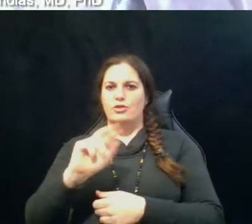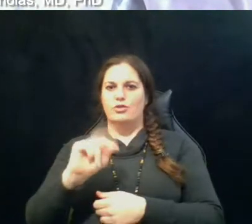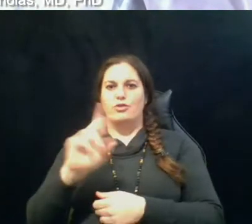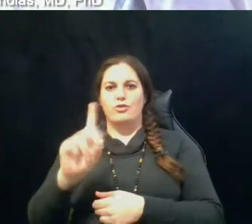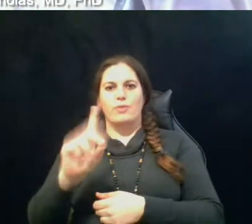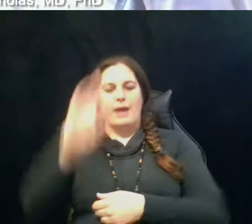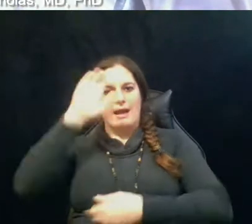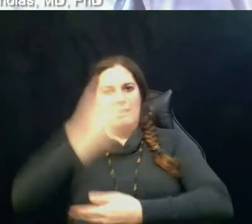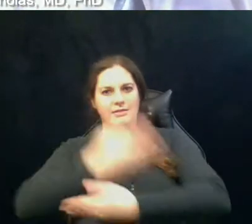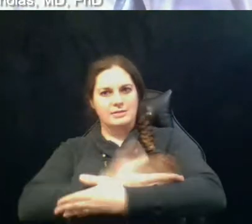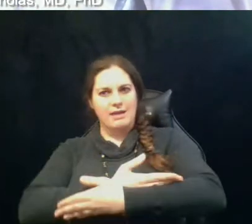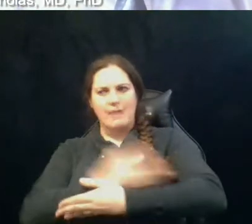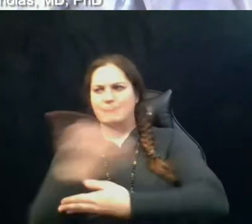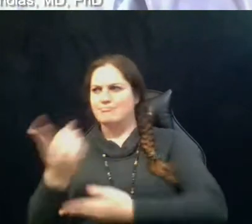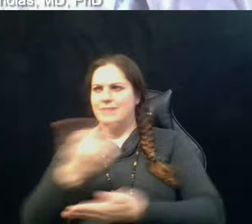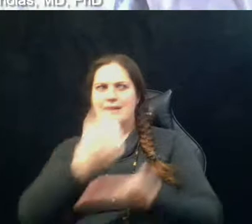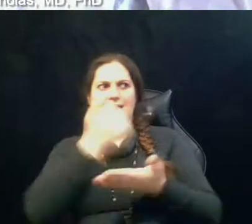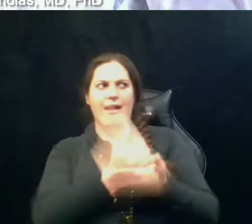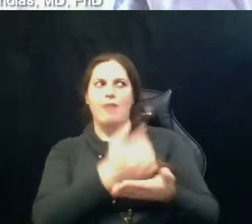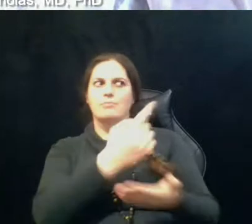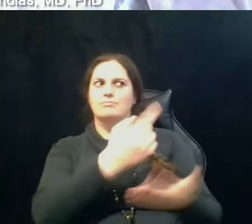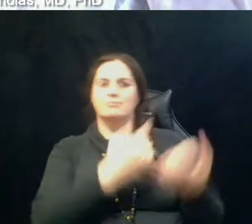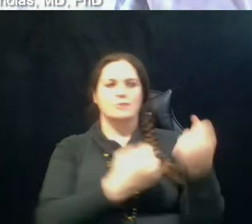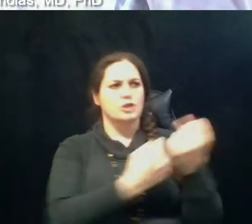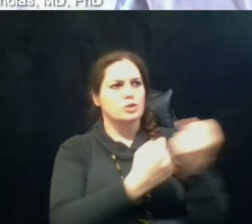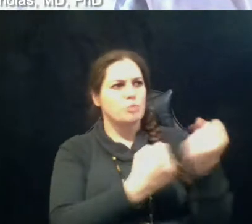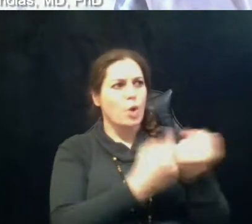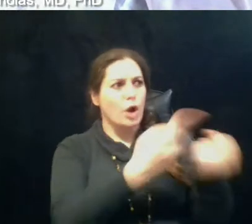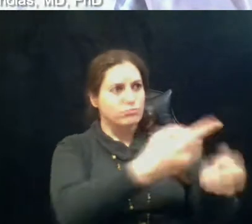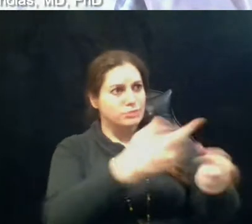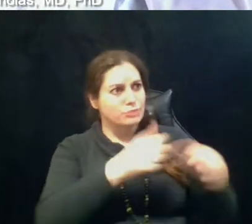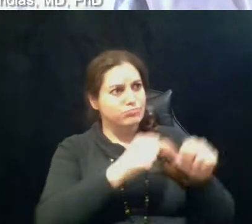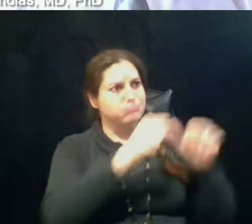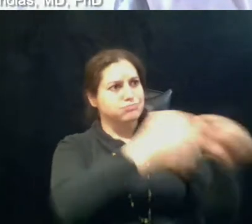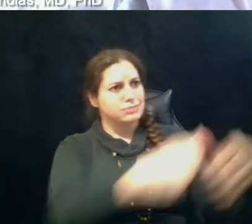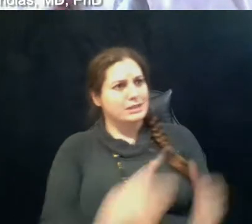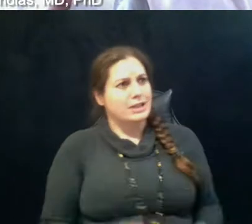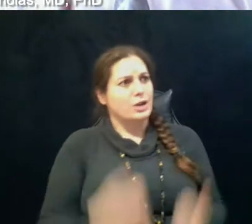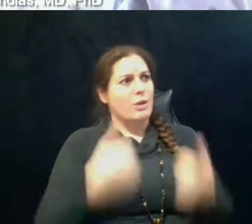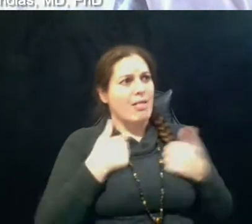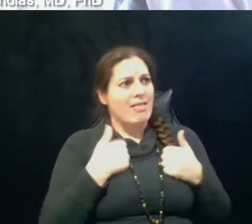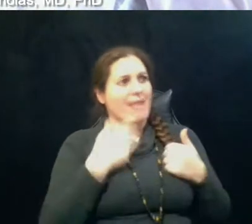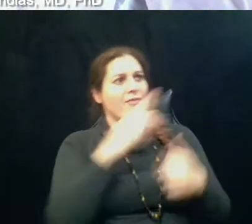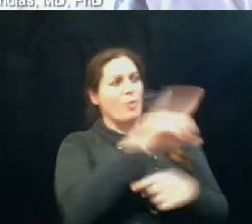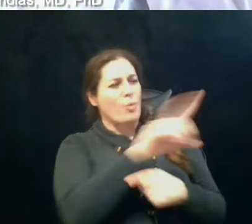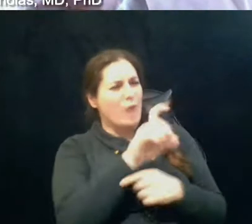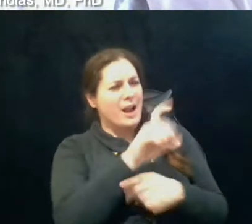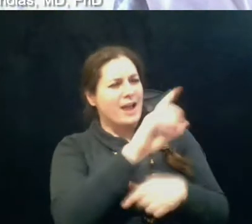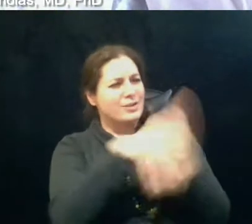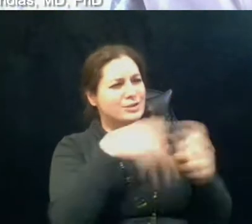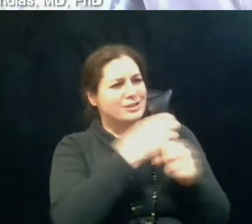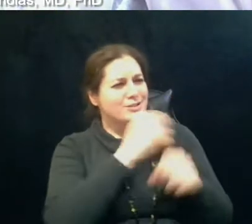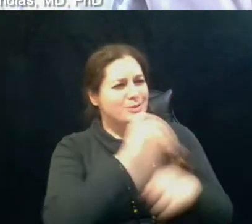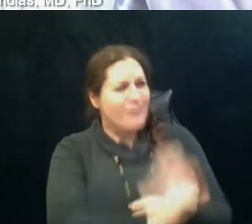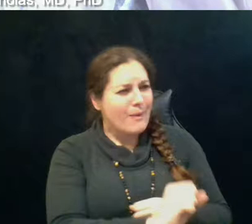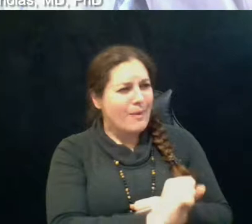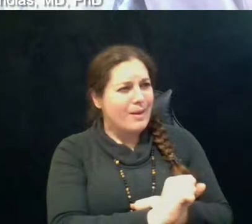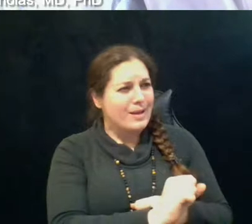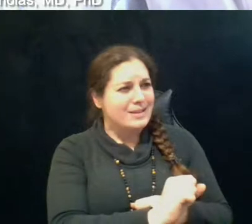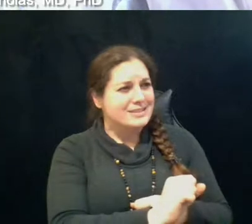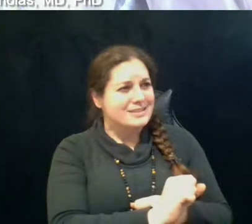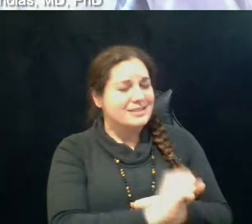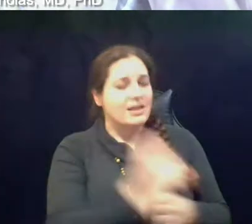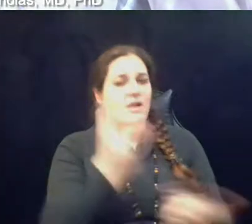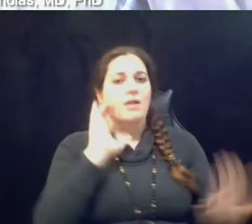to celebrate their 100th anniversary versus us celebrating them in the grave. We need everyone, and we really appreciate